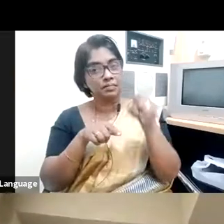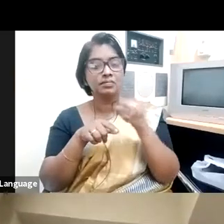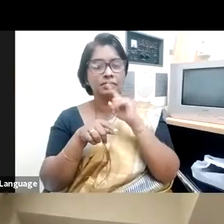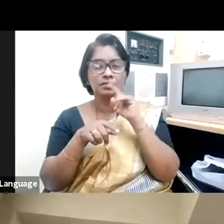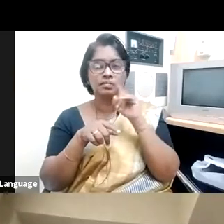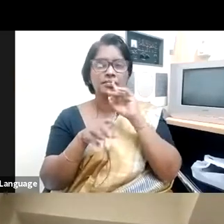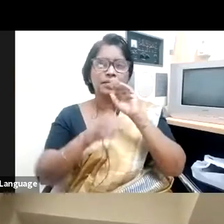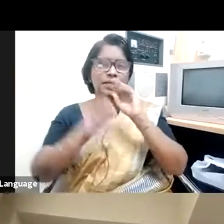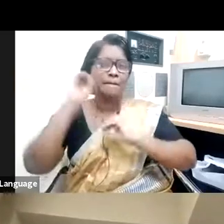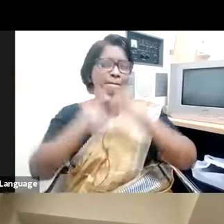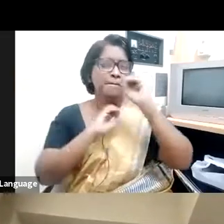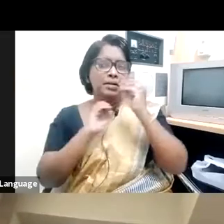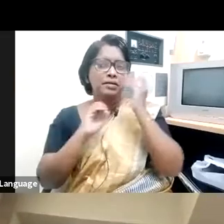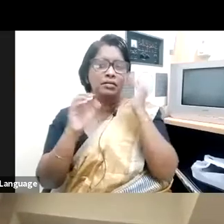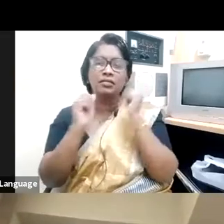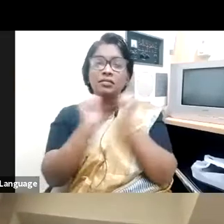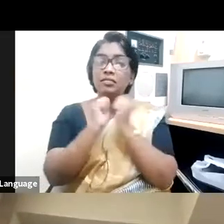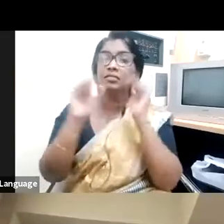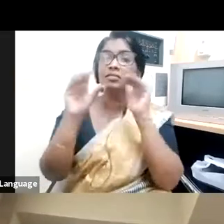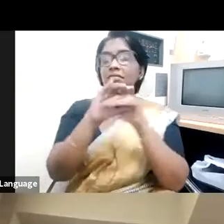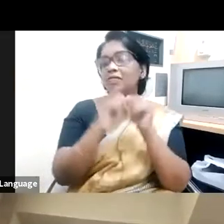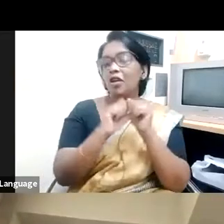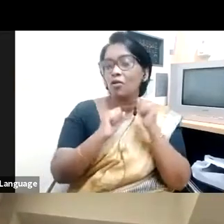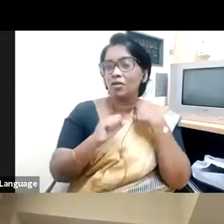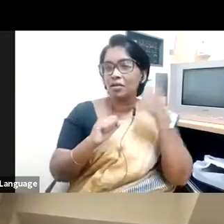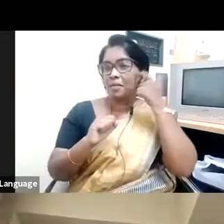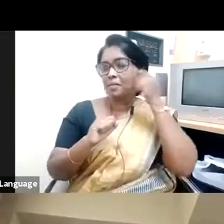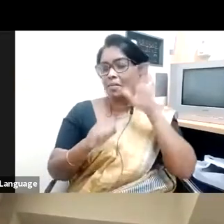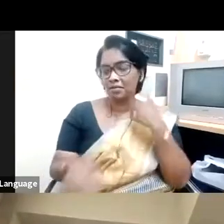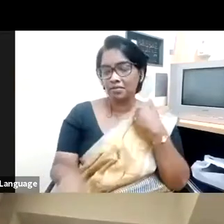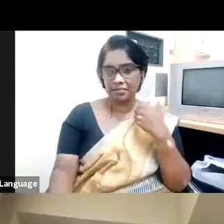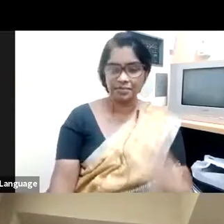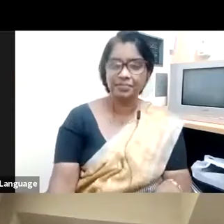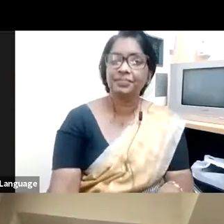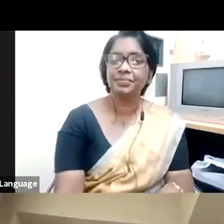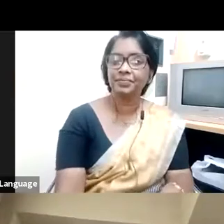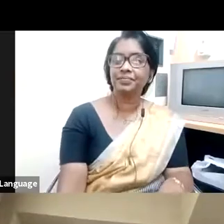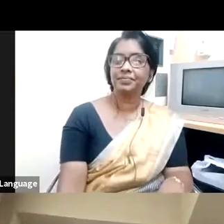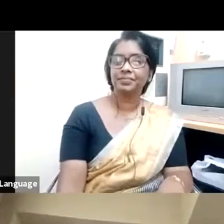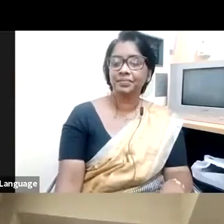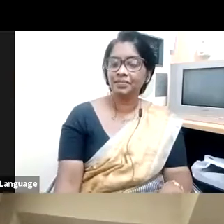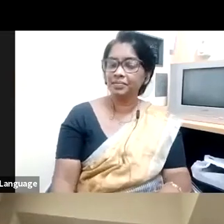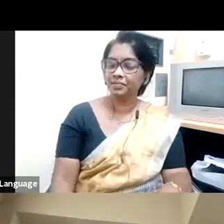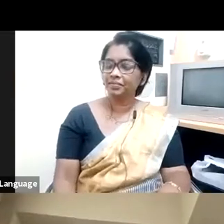technopreneurs. Awesome. That's just wonderful. 1,000 startups by 2025. Very